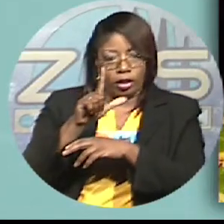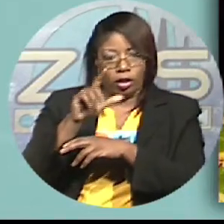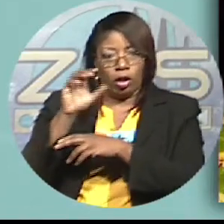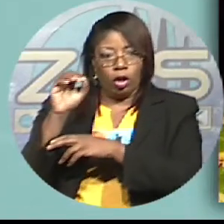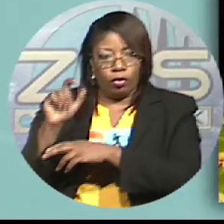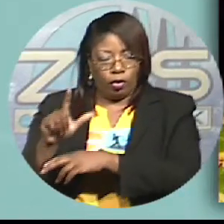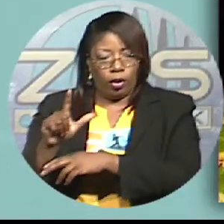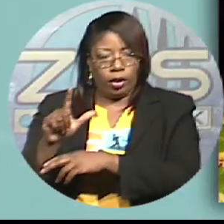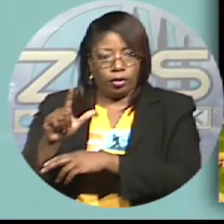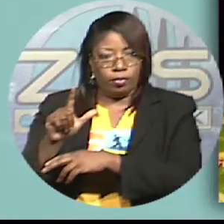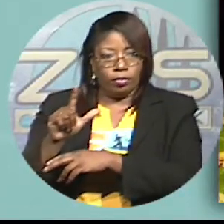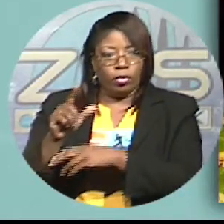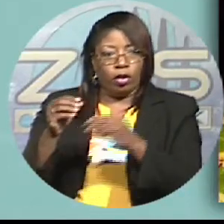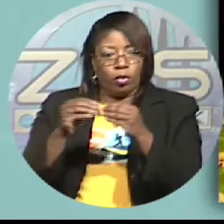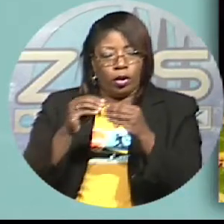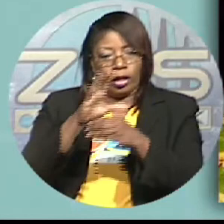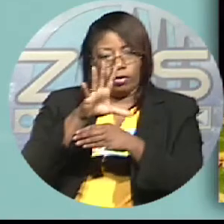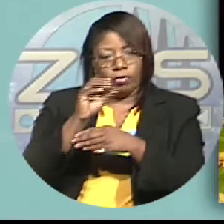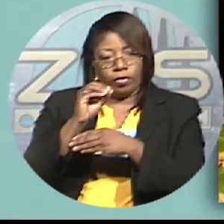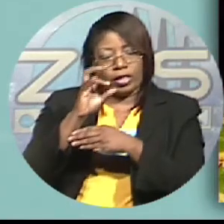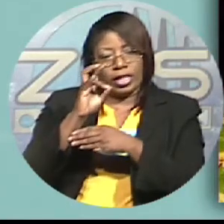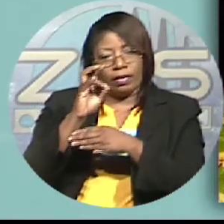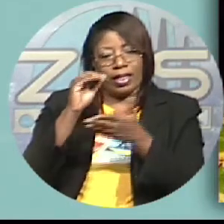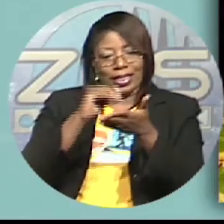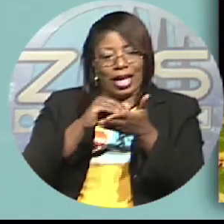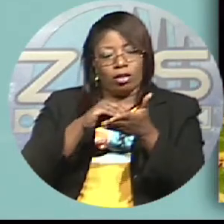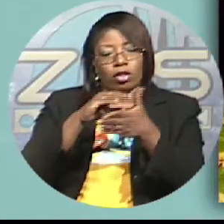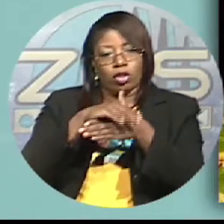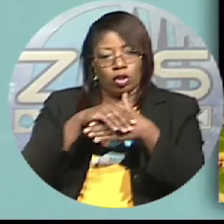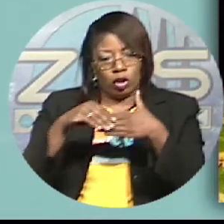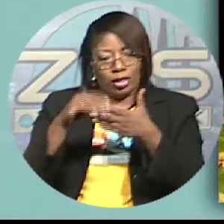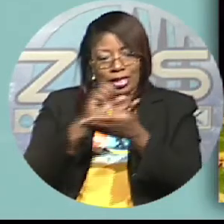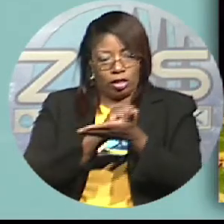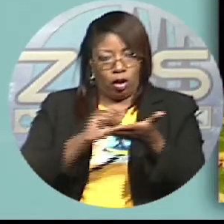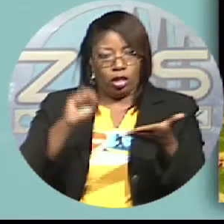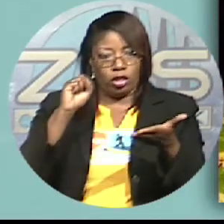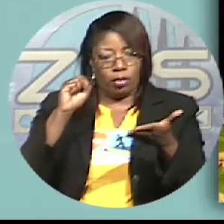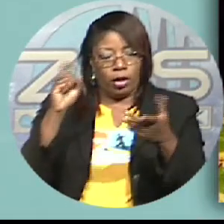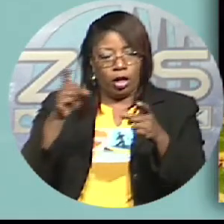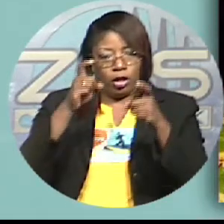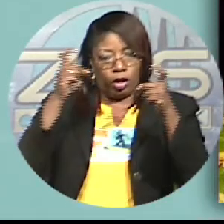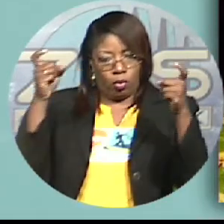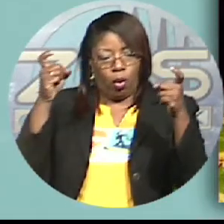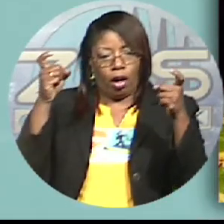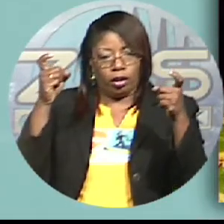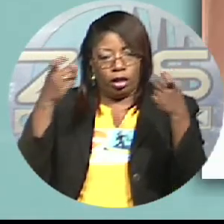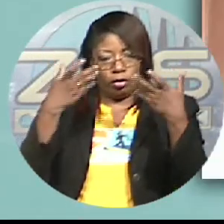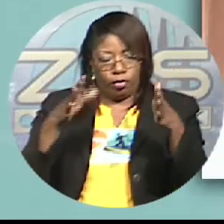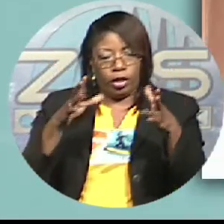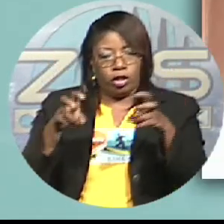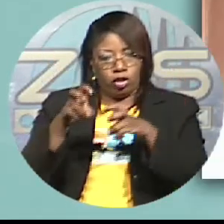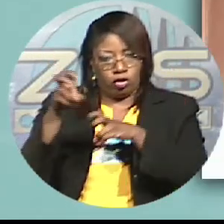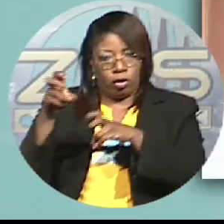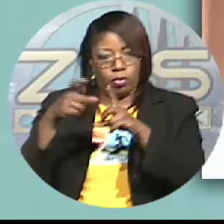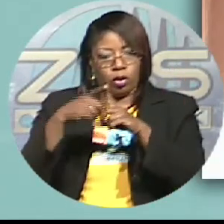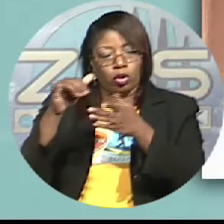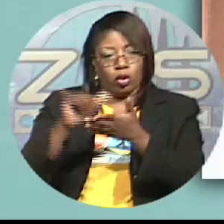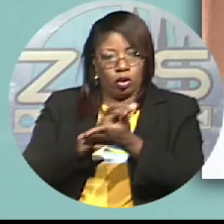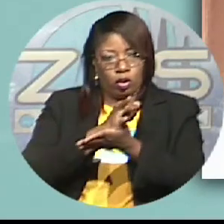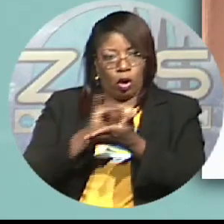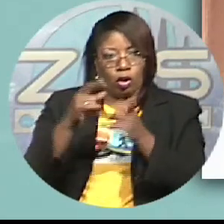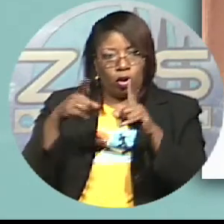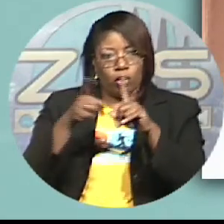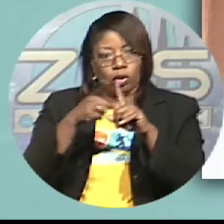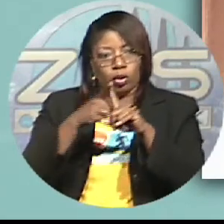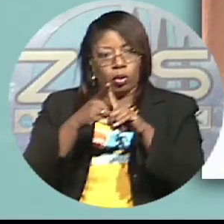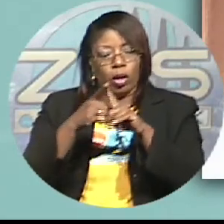more than $57,000 in scholarships. The students also won an all-expense-paid trip to New York City to attend the